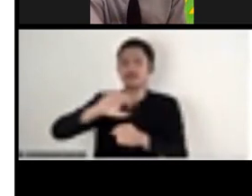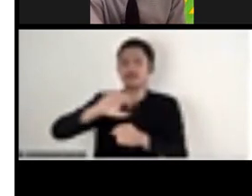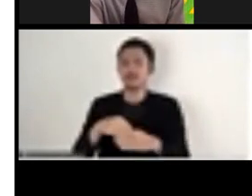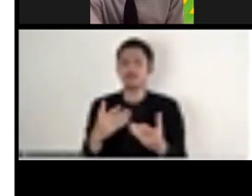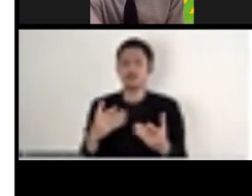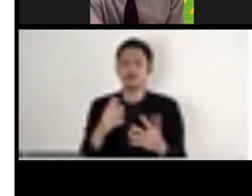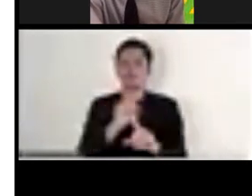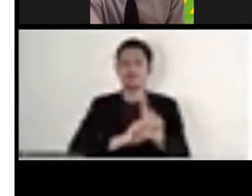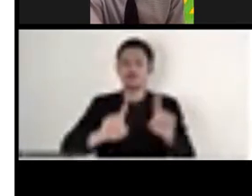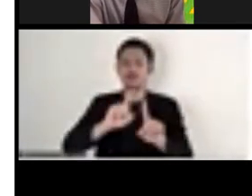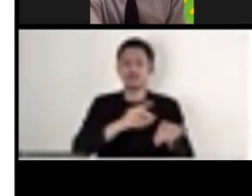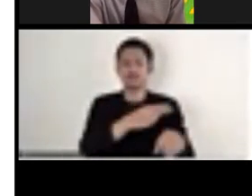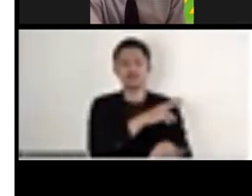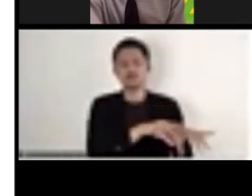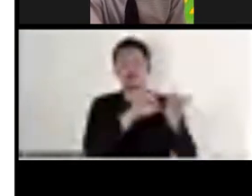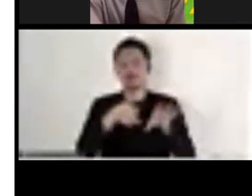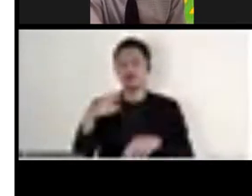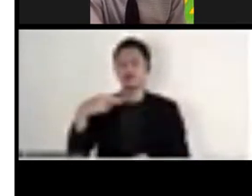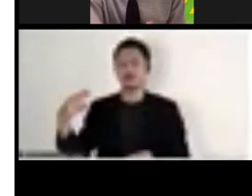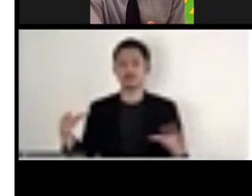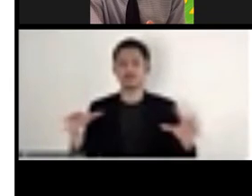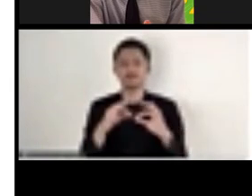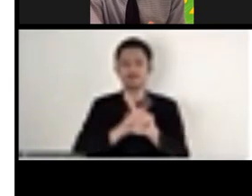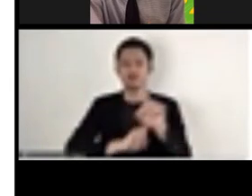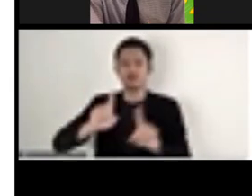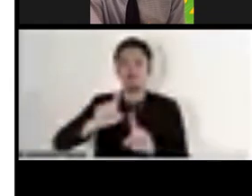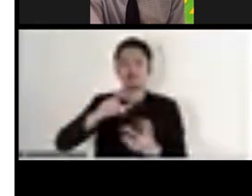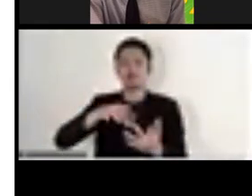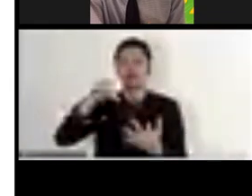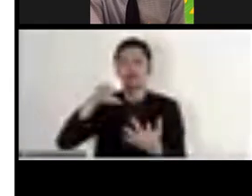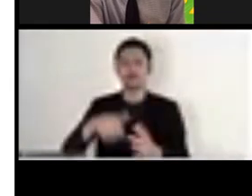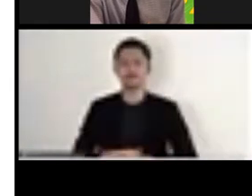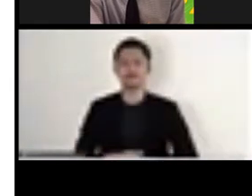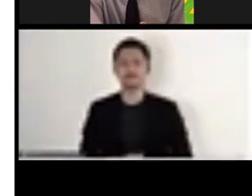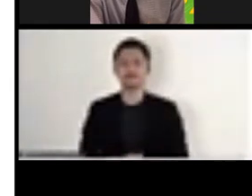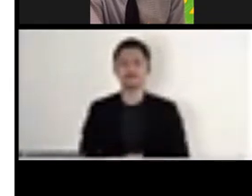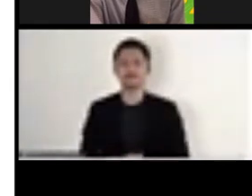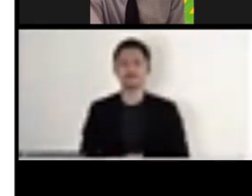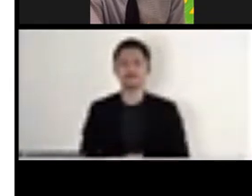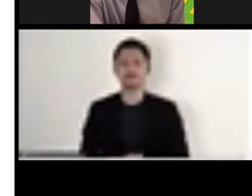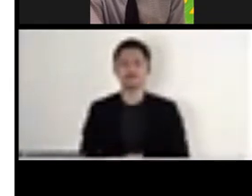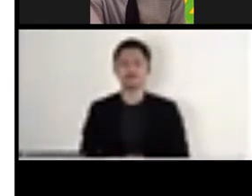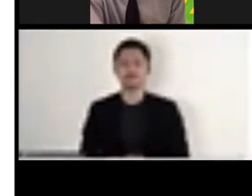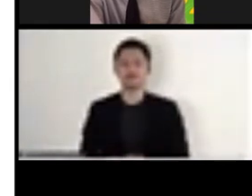touchscreen Indonesia say you're Shining